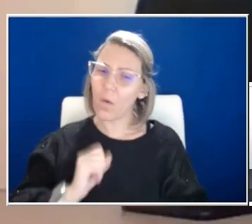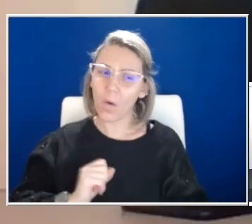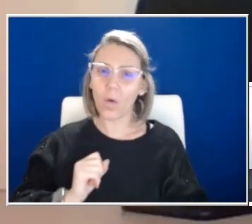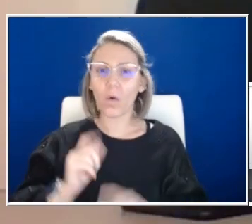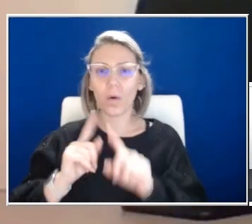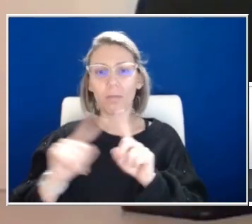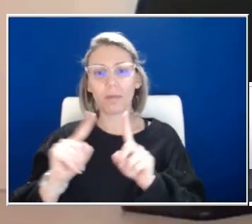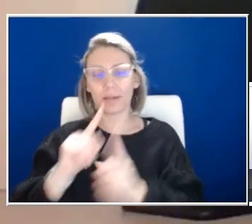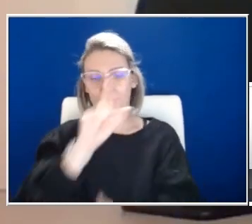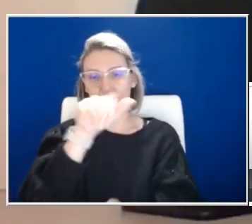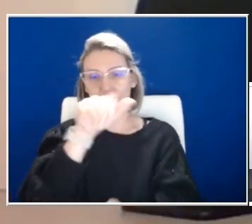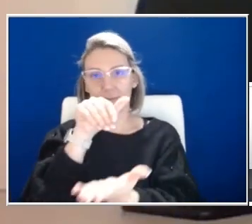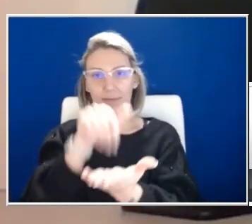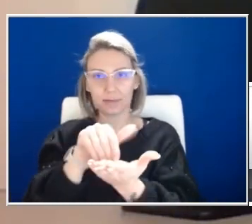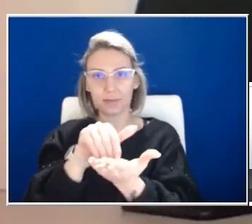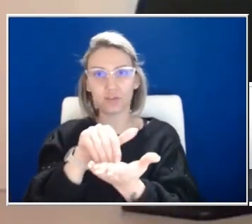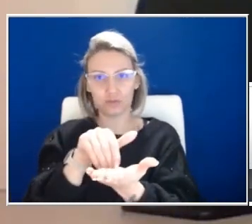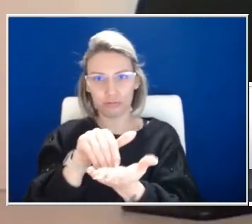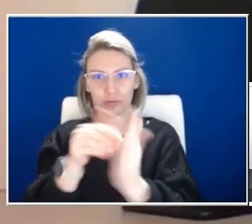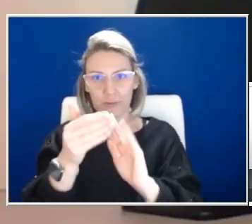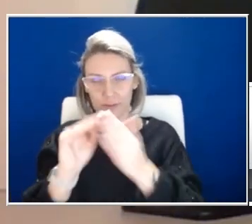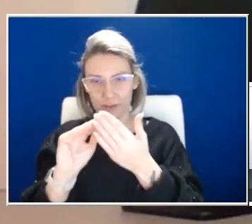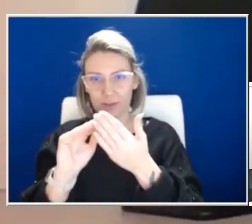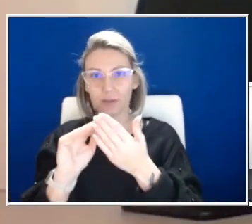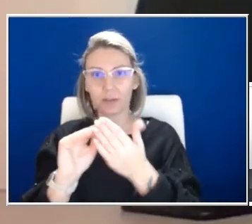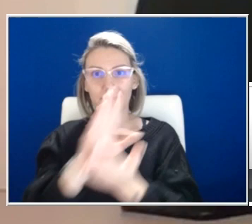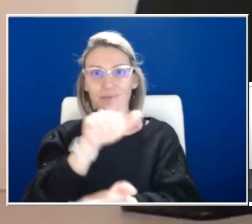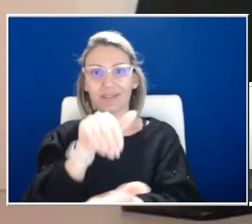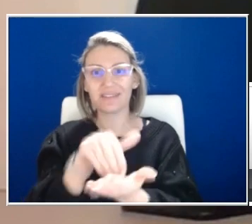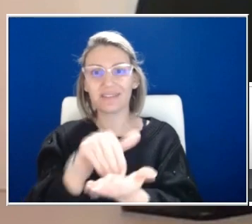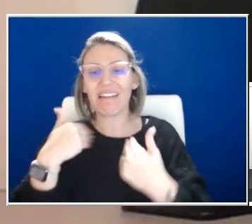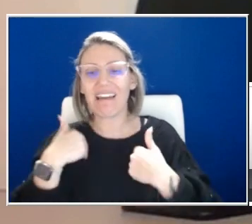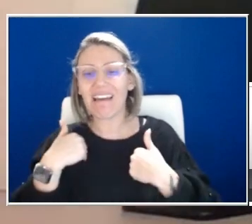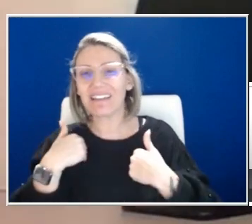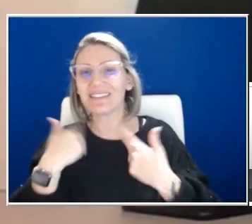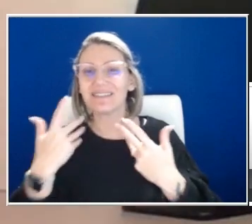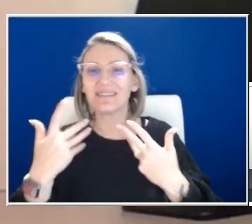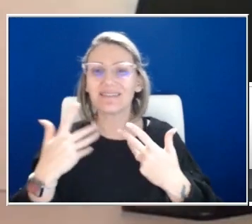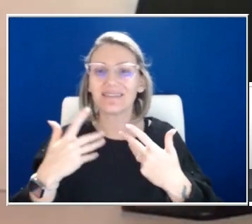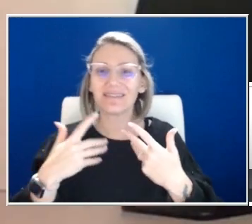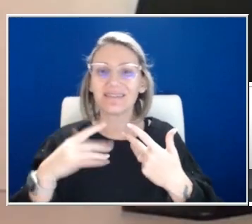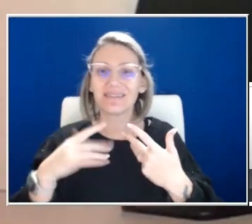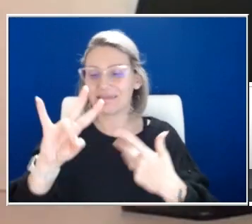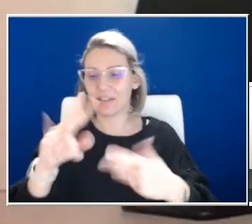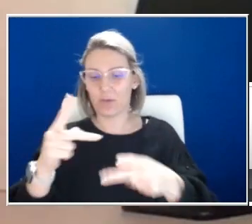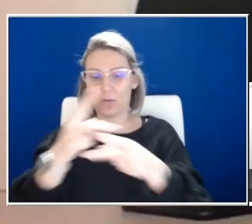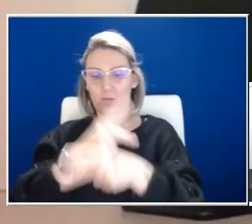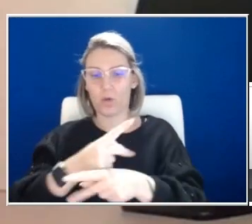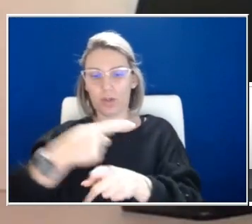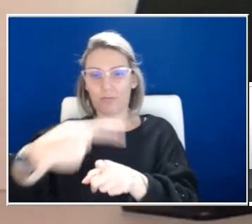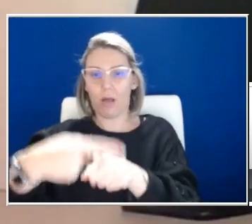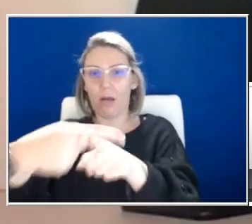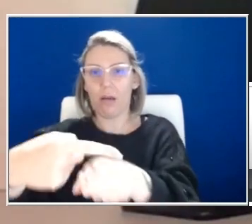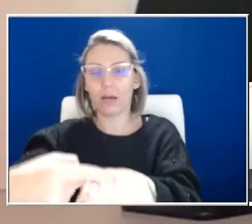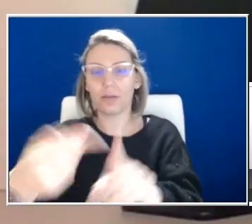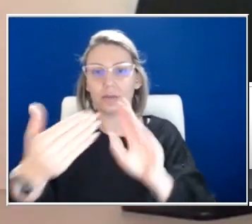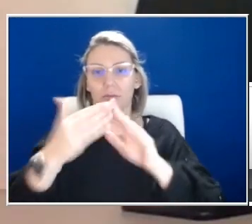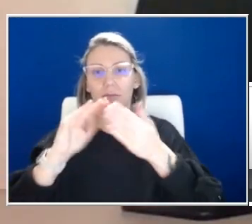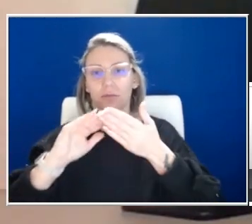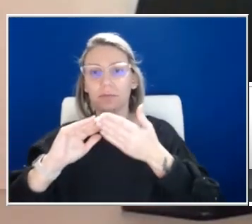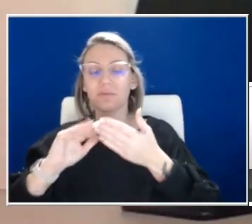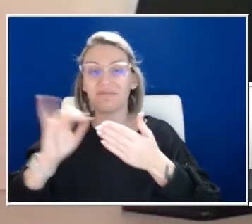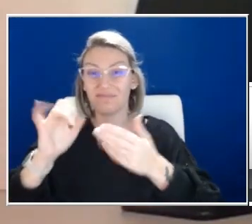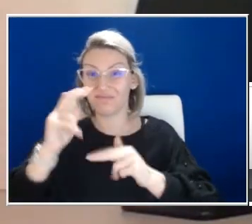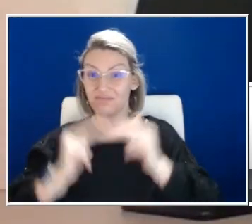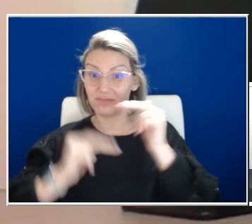the center of the city. The city has like what they call 7 worst blocks of the city. And this building